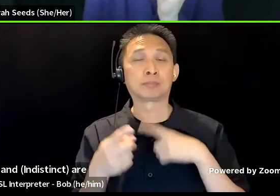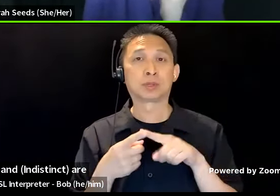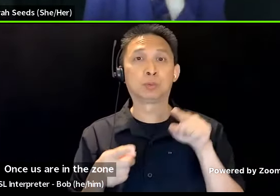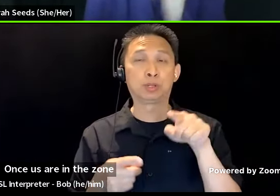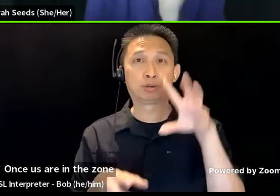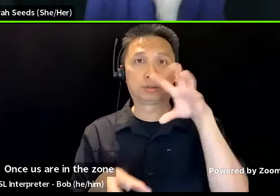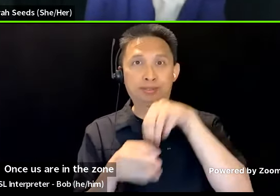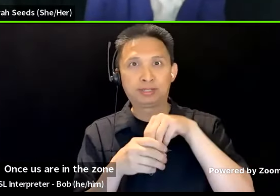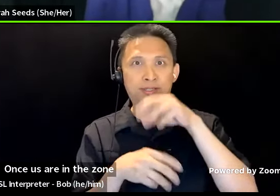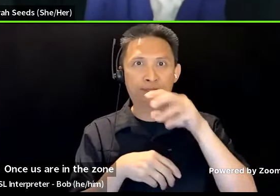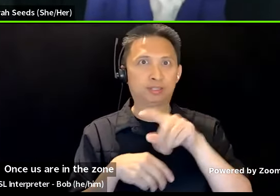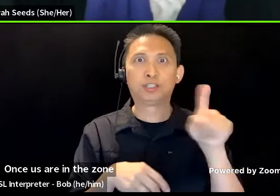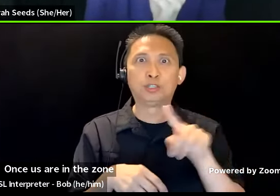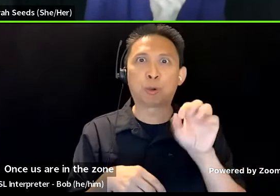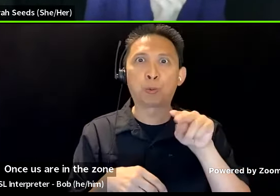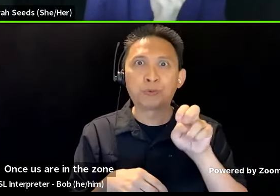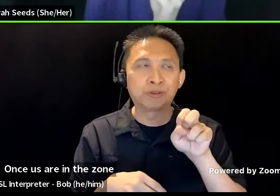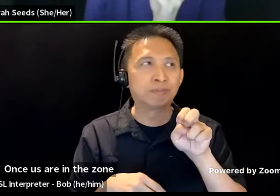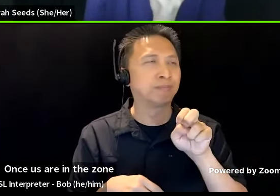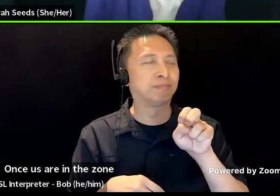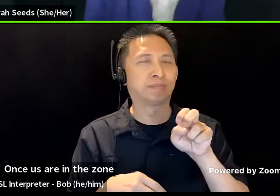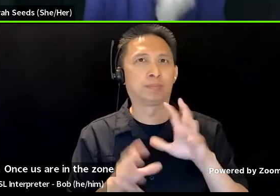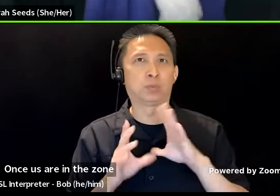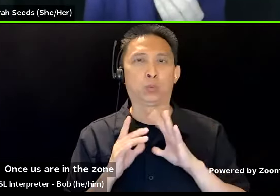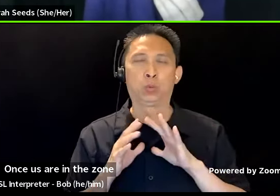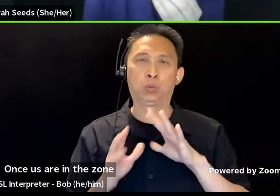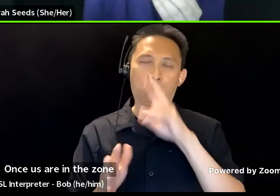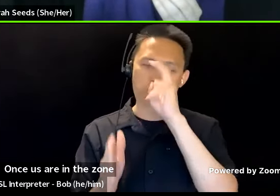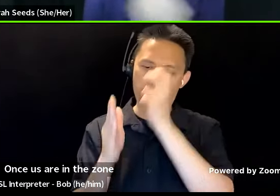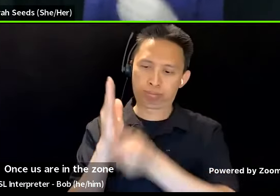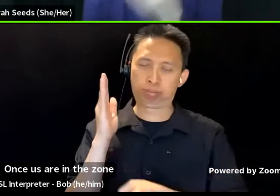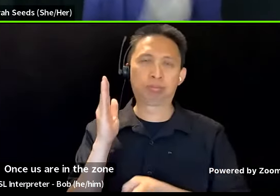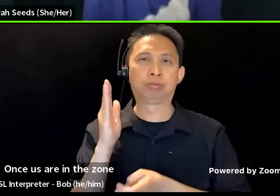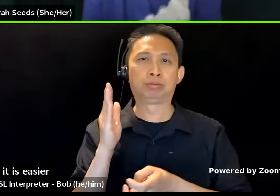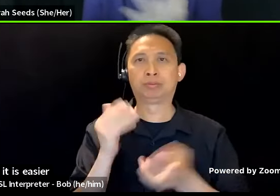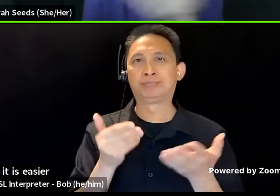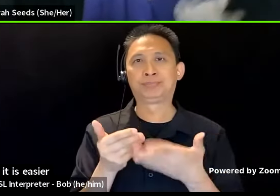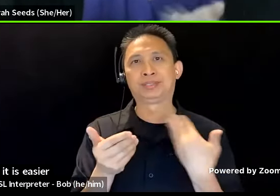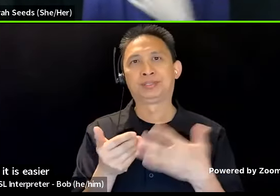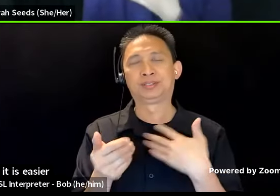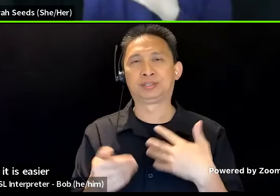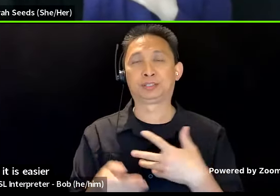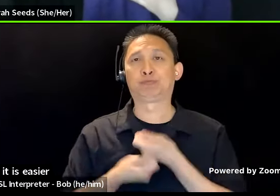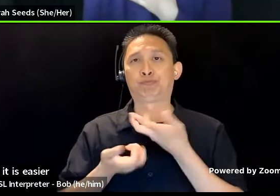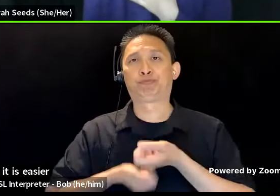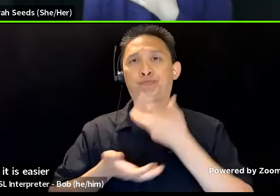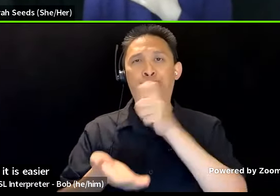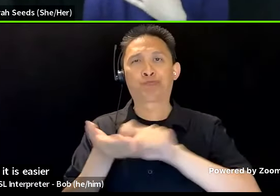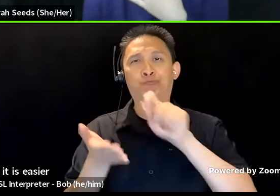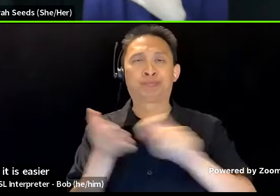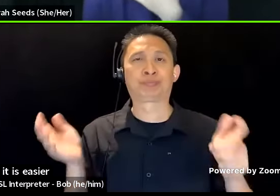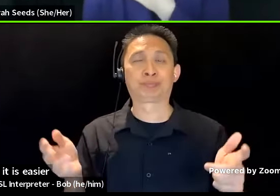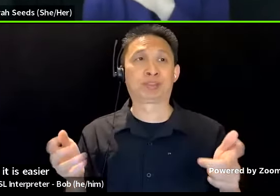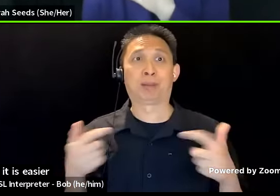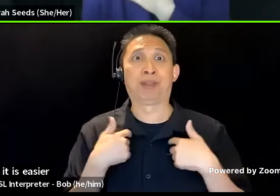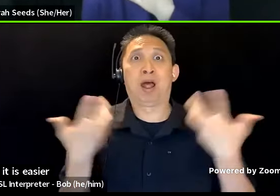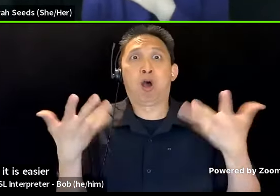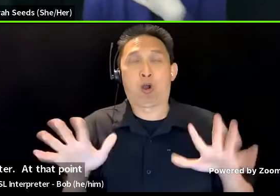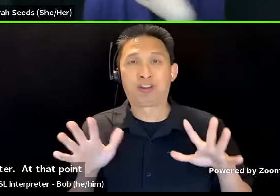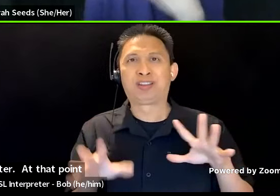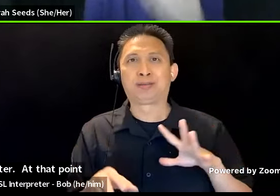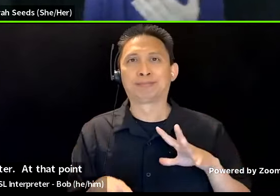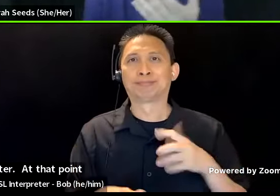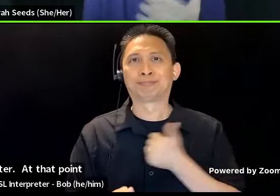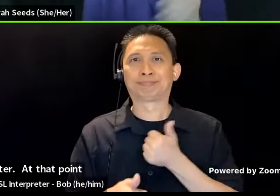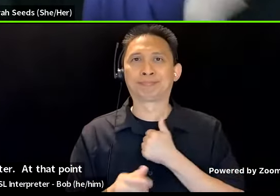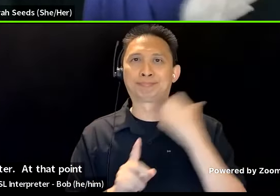world, it's so much easier to write for that character. Like at that point, I had lived in that character. I had been that character and I